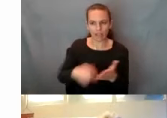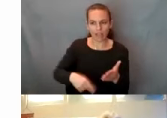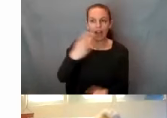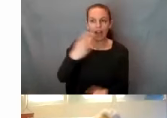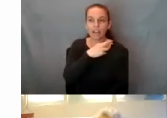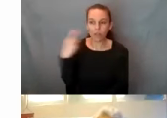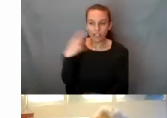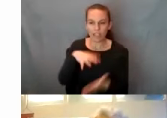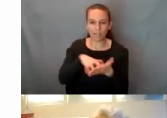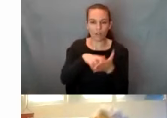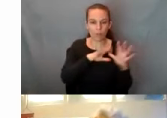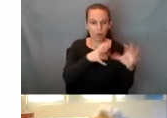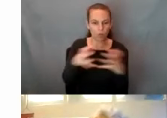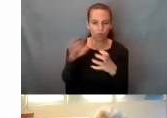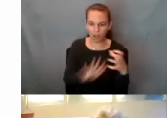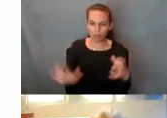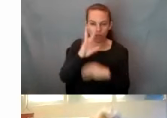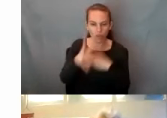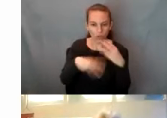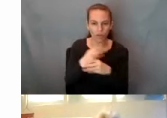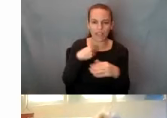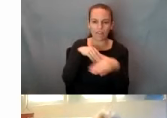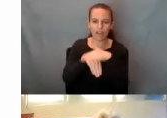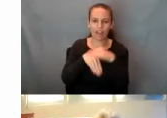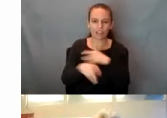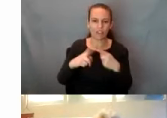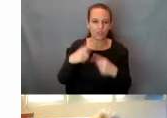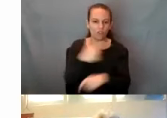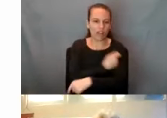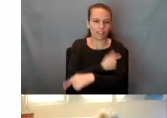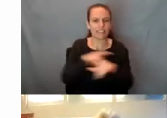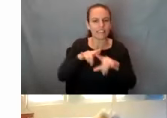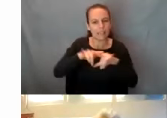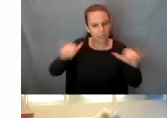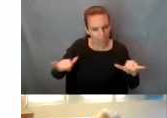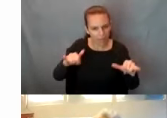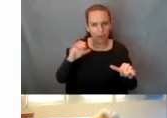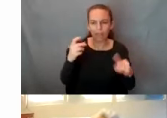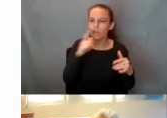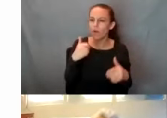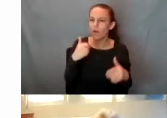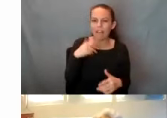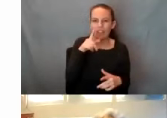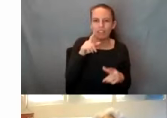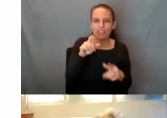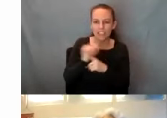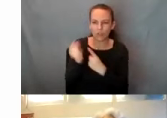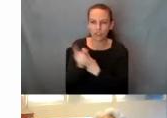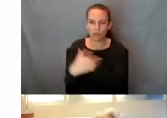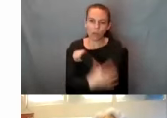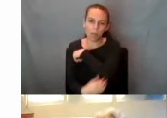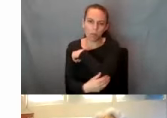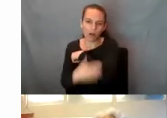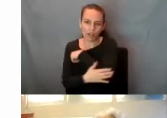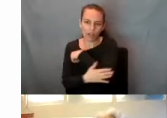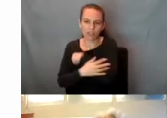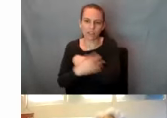vulnerable groups around the world get access to vaccines at the same time, and that we don't have a situation where the poor countries are waiting for a long